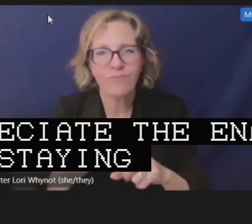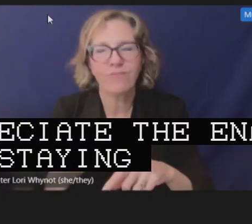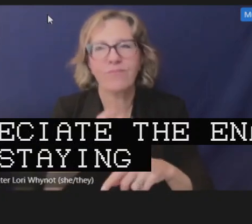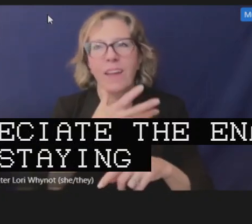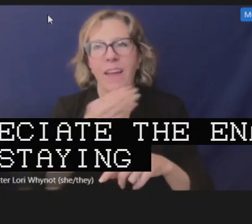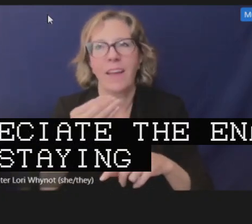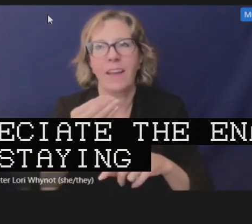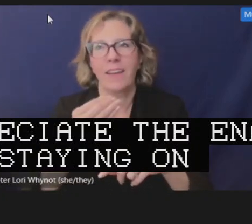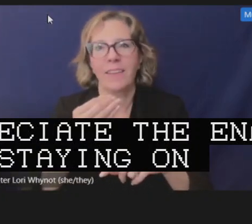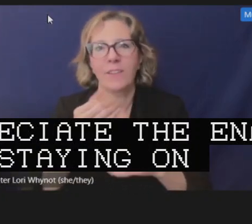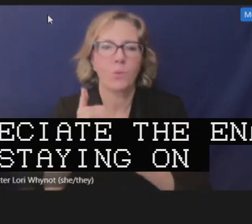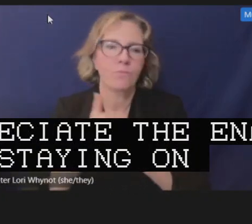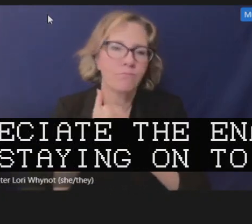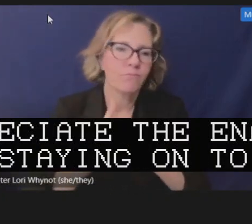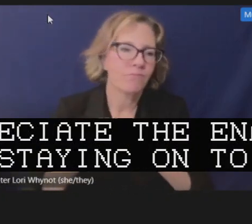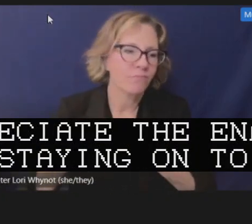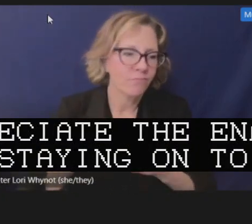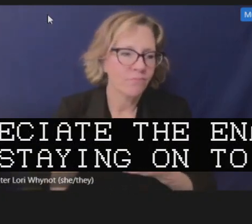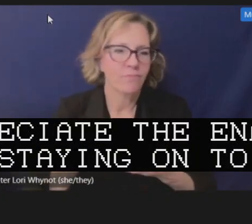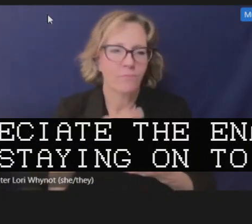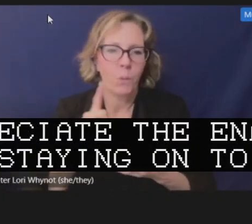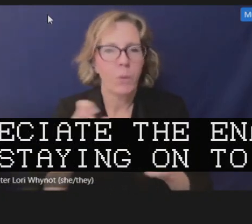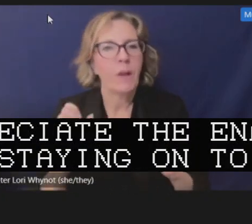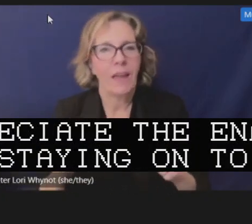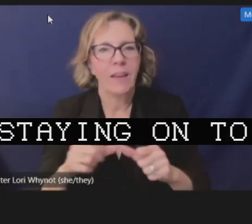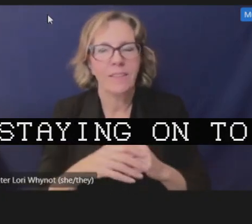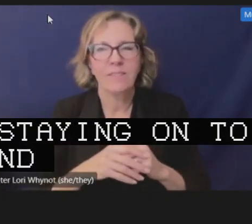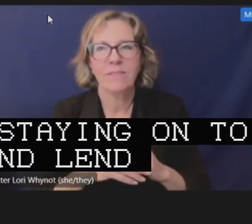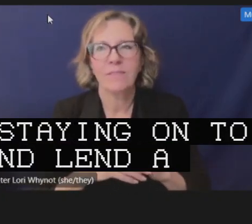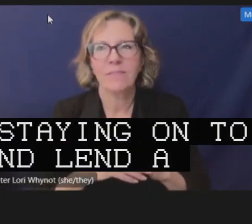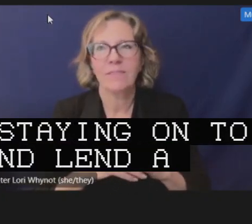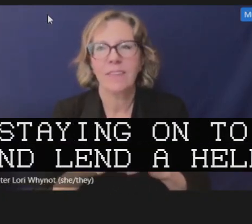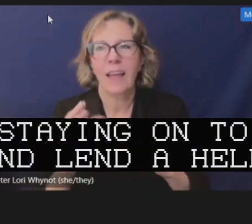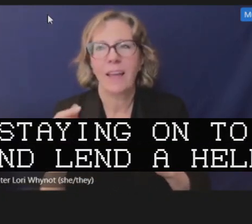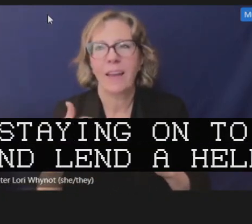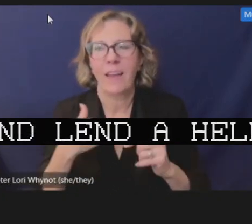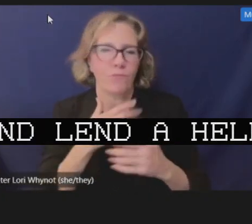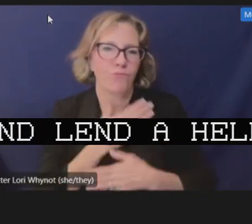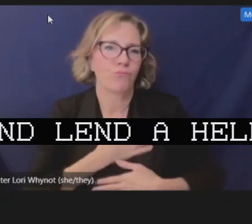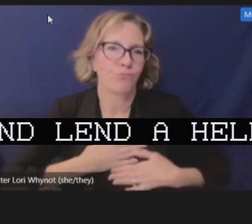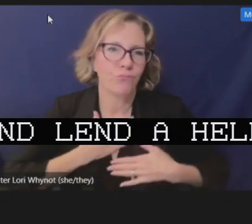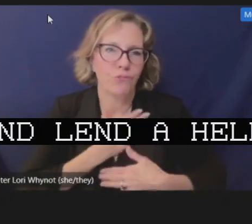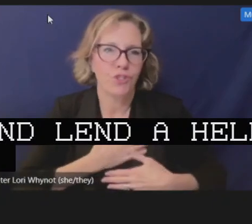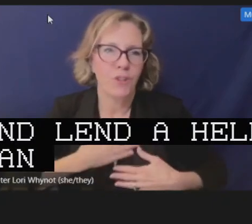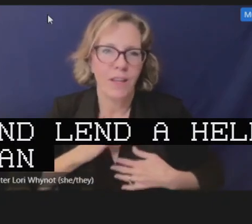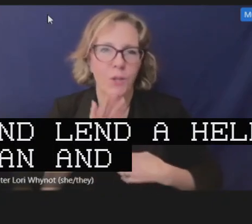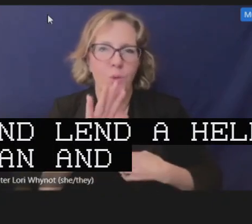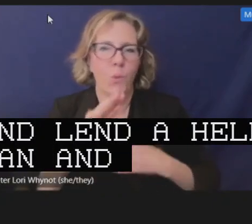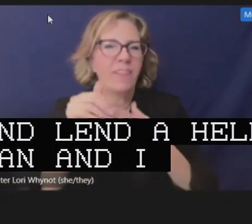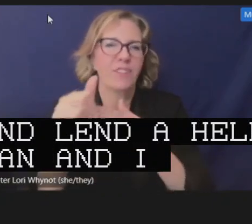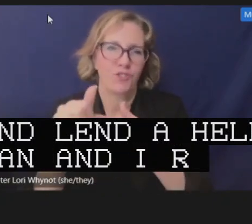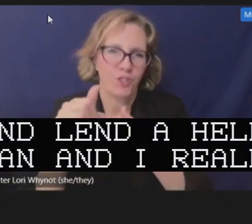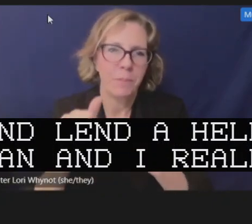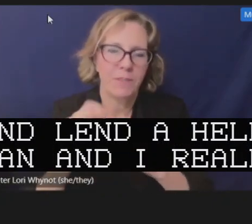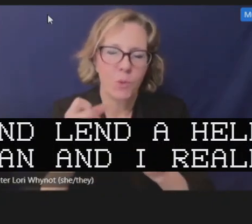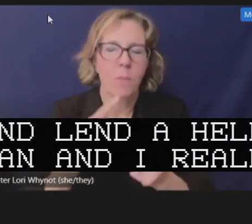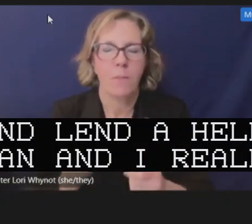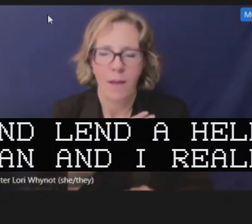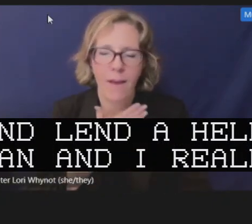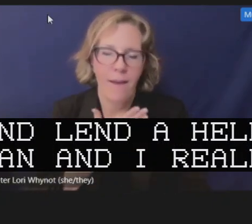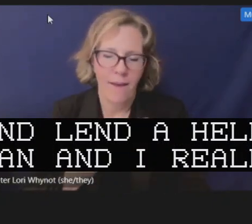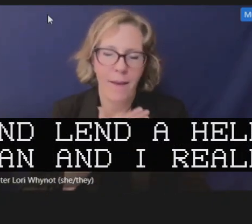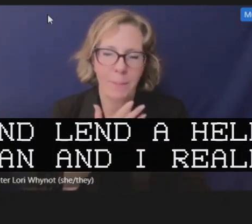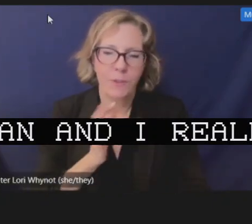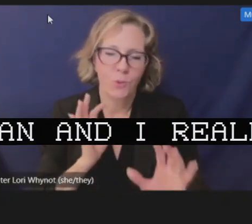a helping hand where you can, and I really appreciate your leadership, and I'm happy